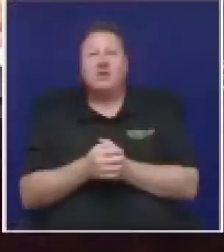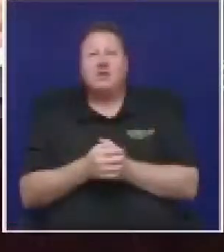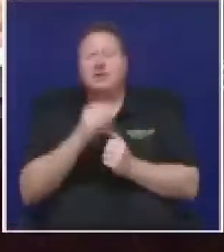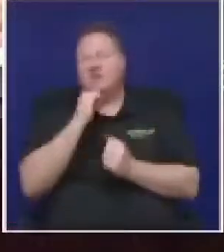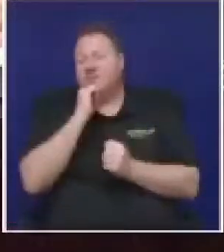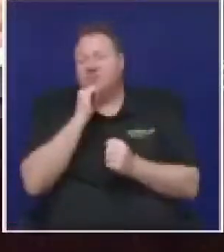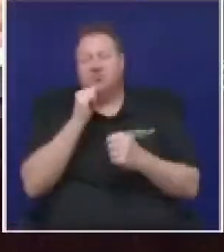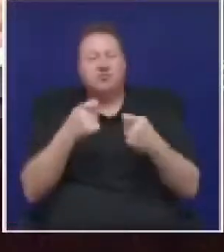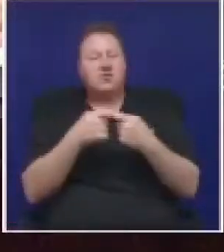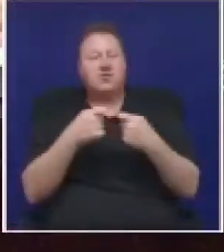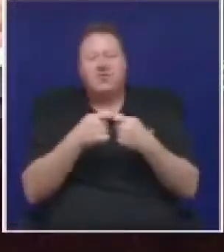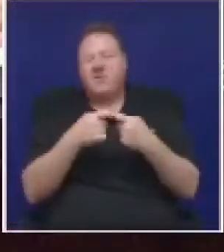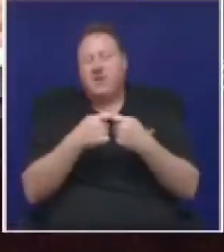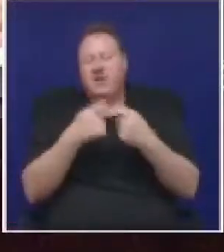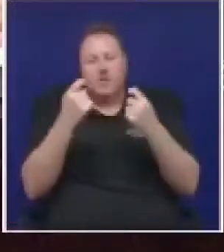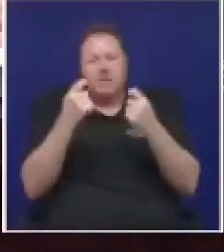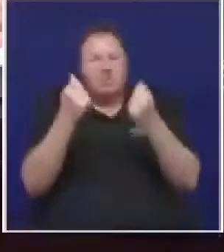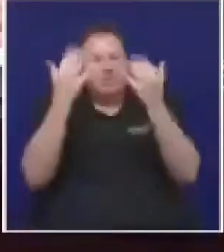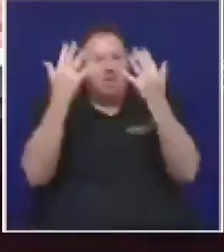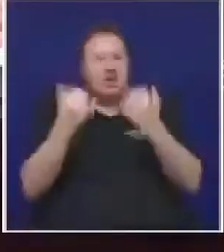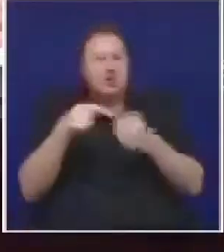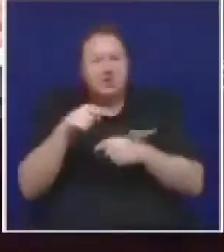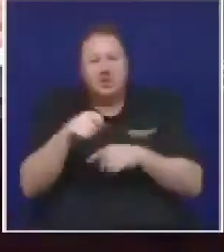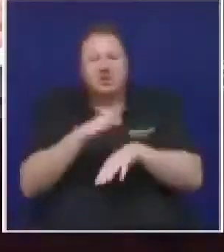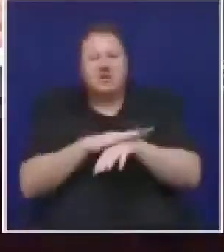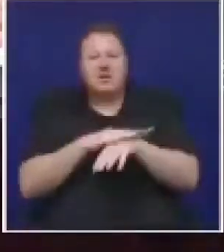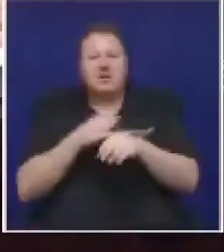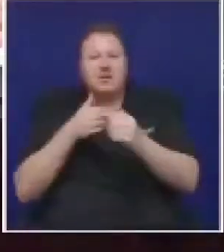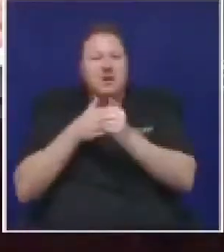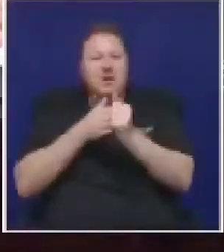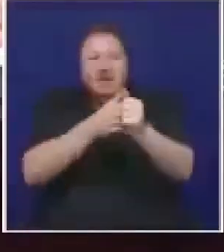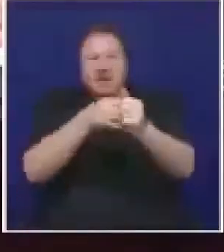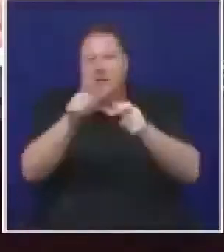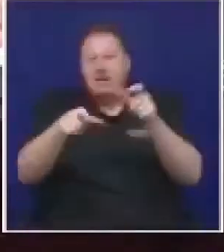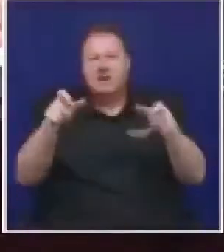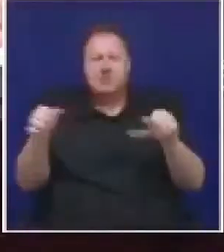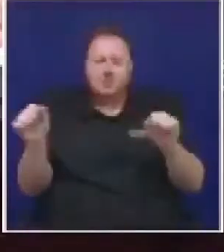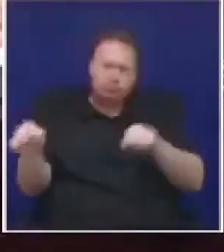about budgets this time. The leaders have met.